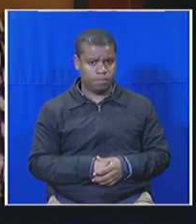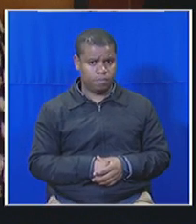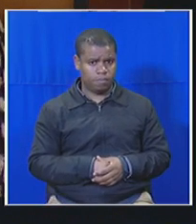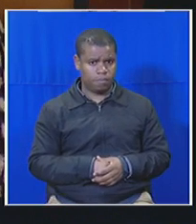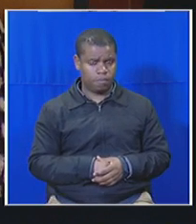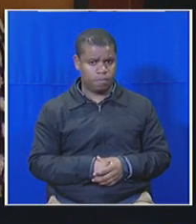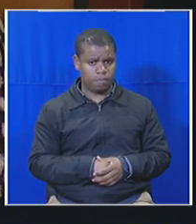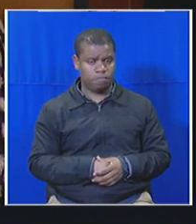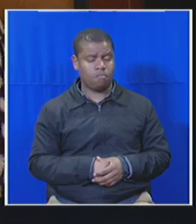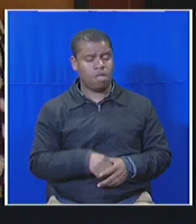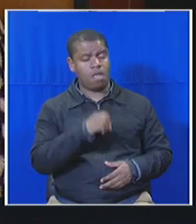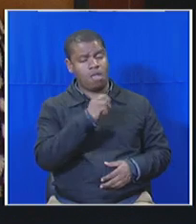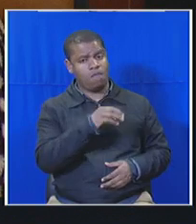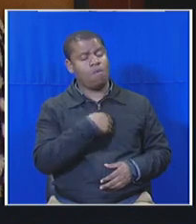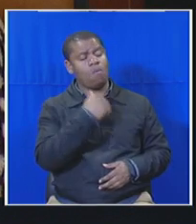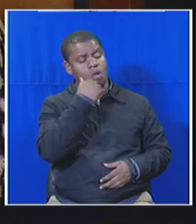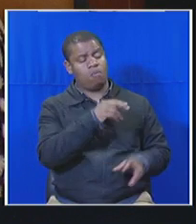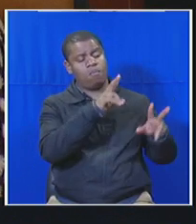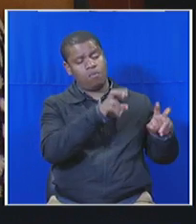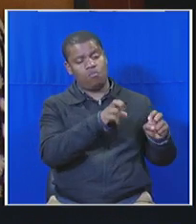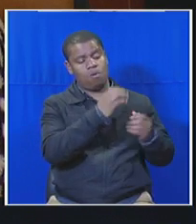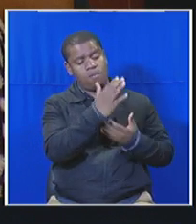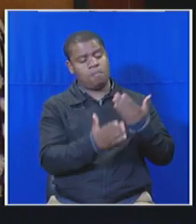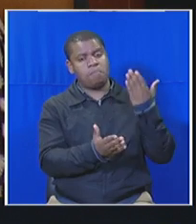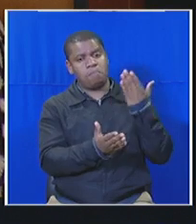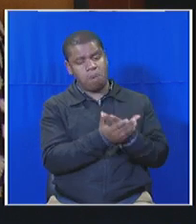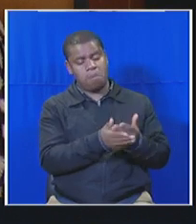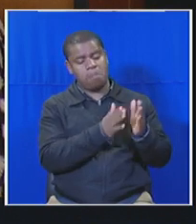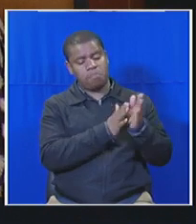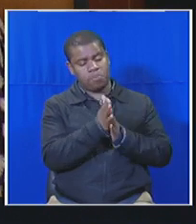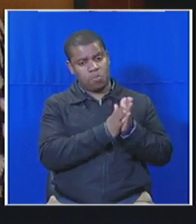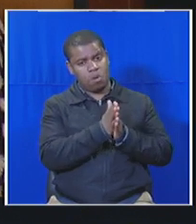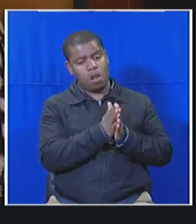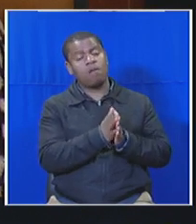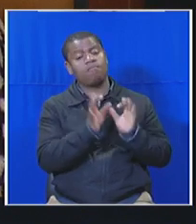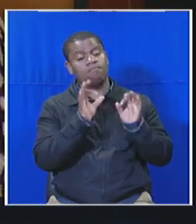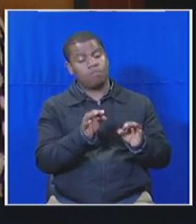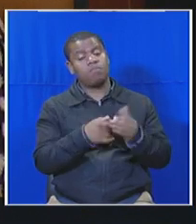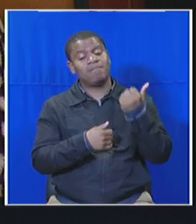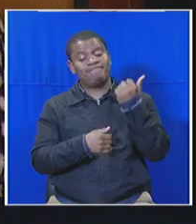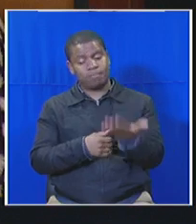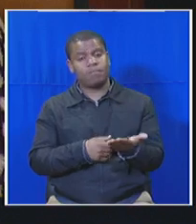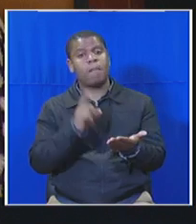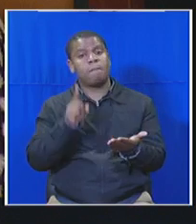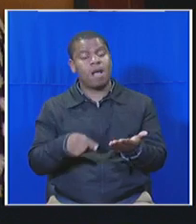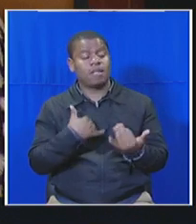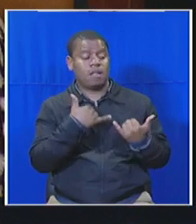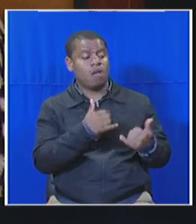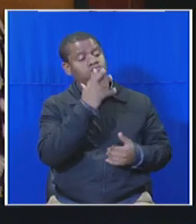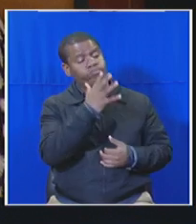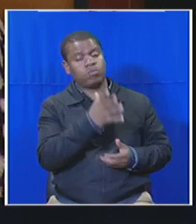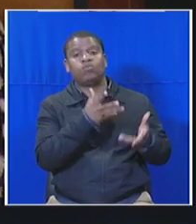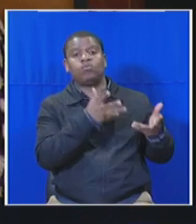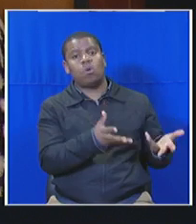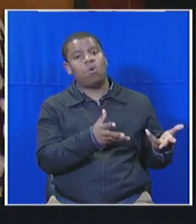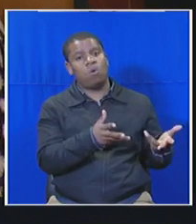bring a substantive motion on that matter, you will have to do so in a motion. But for now, making it glibly